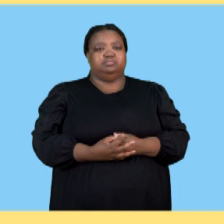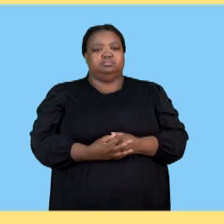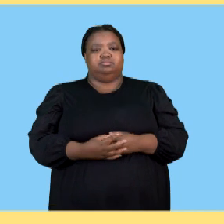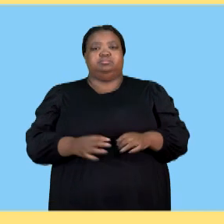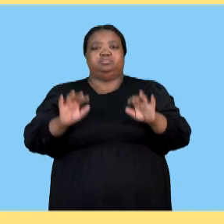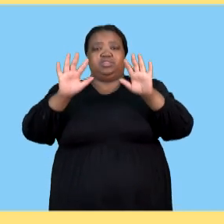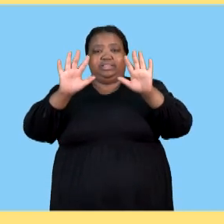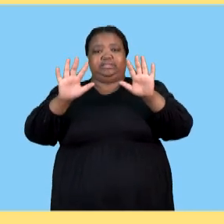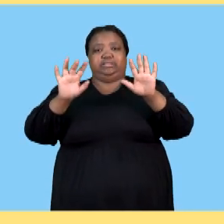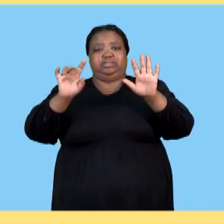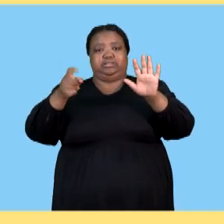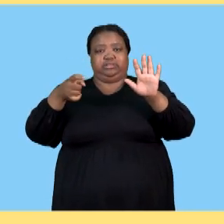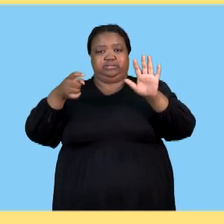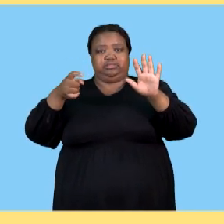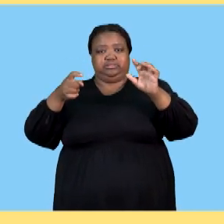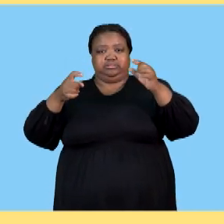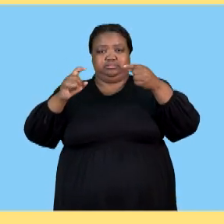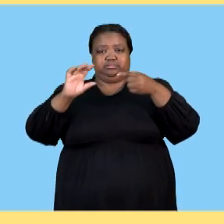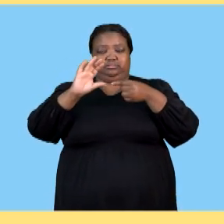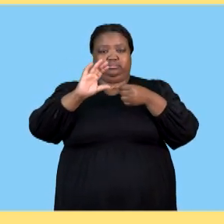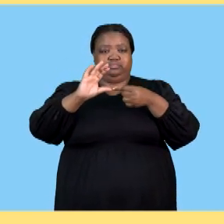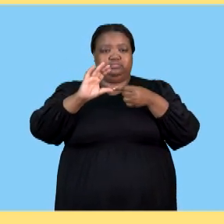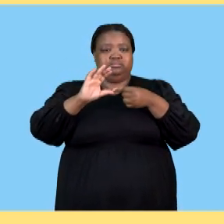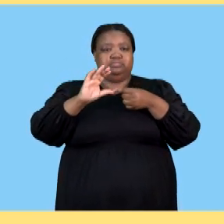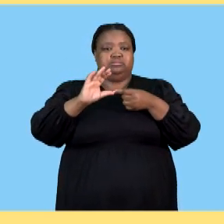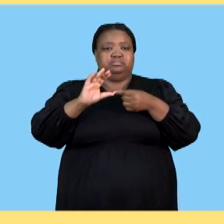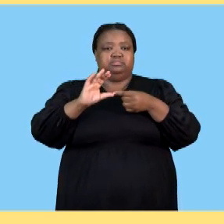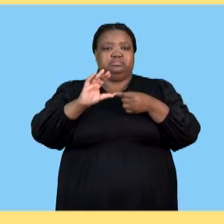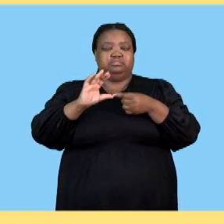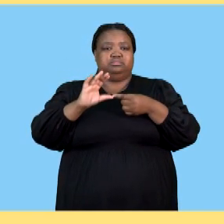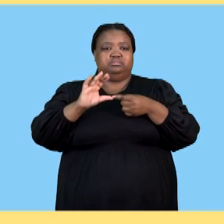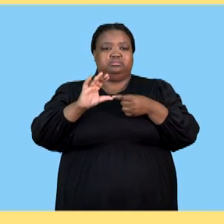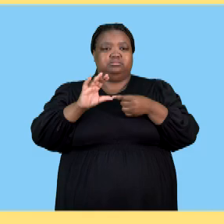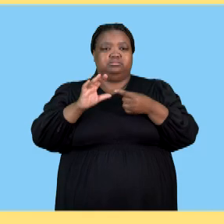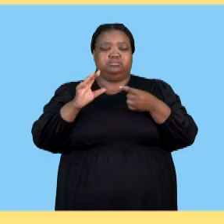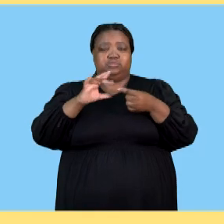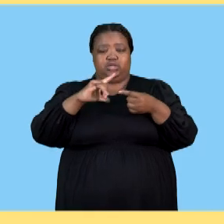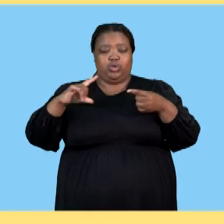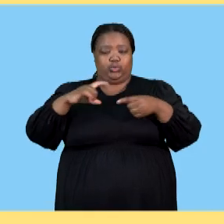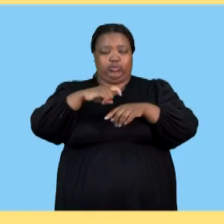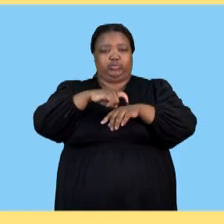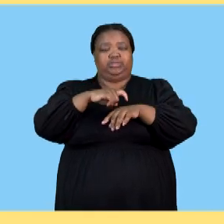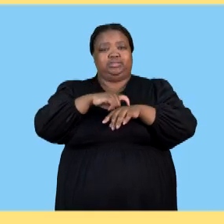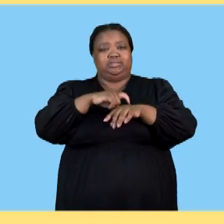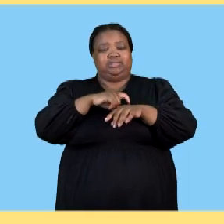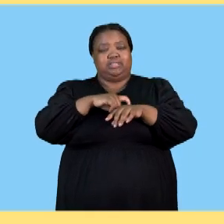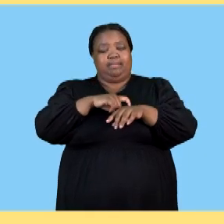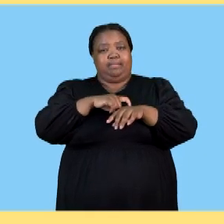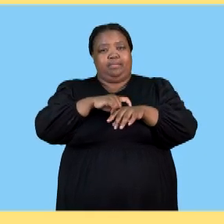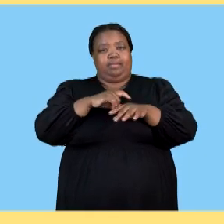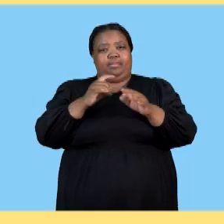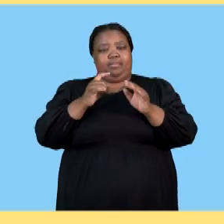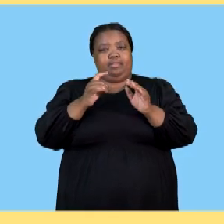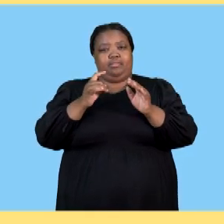are 10,000. And then I'll also get my long-term loan, my